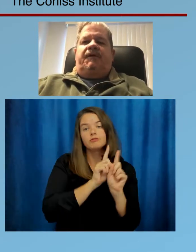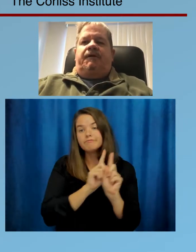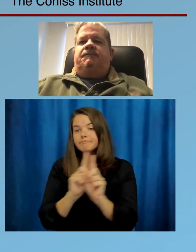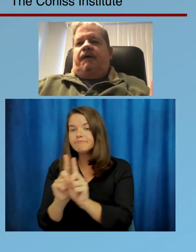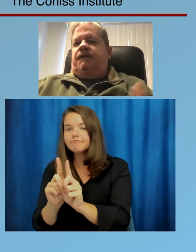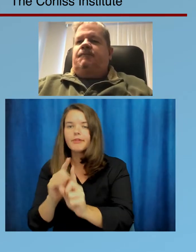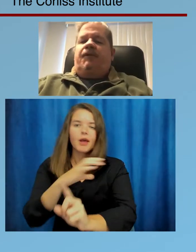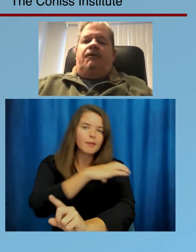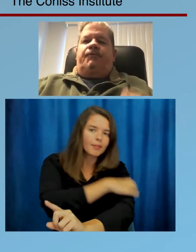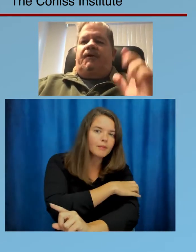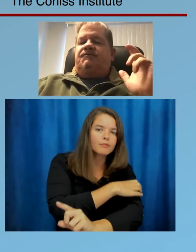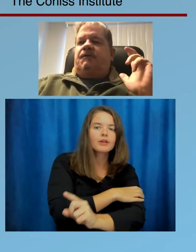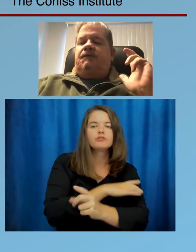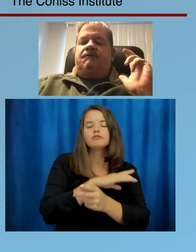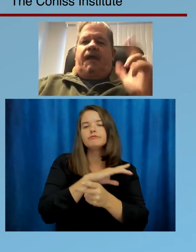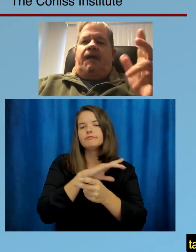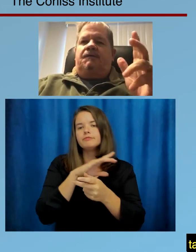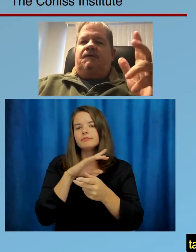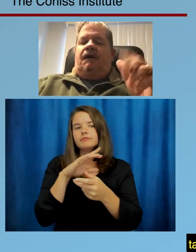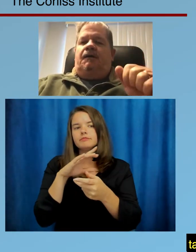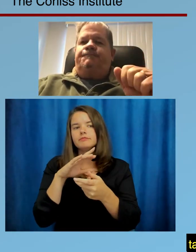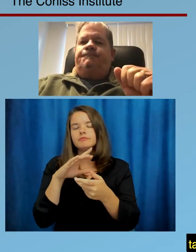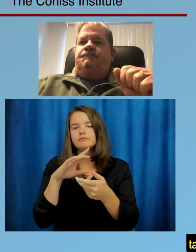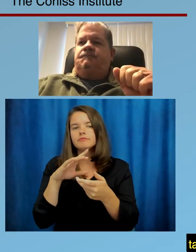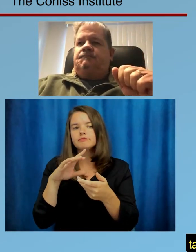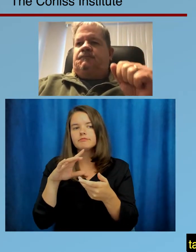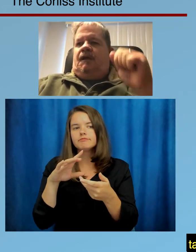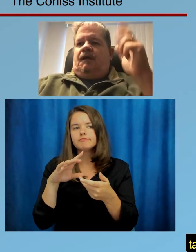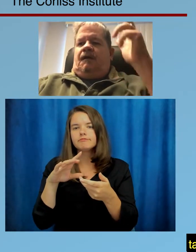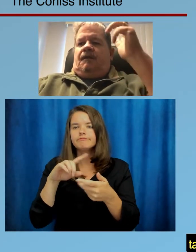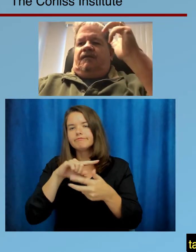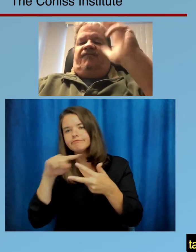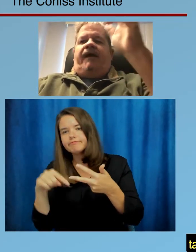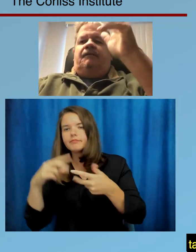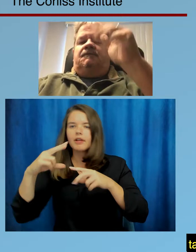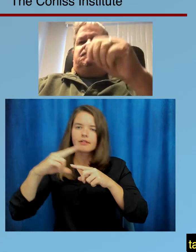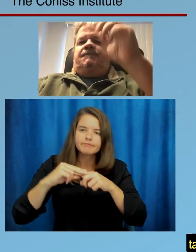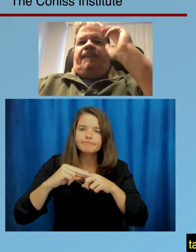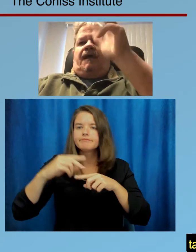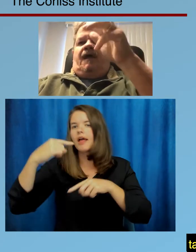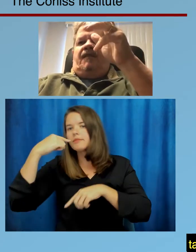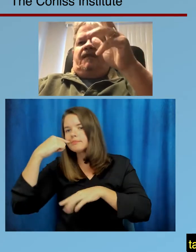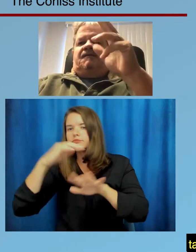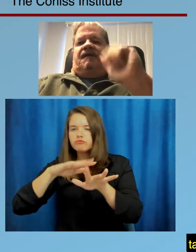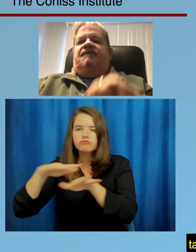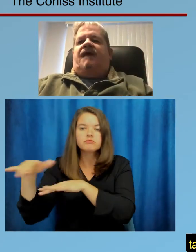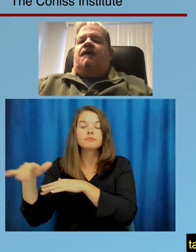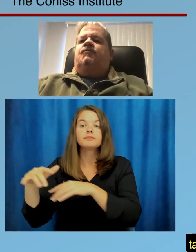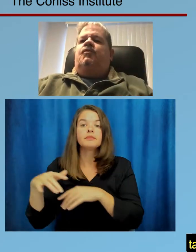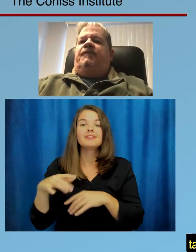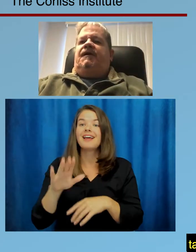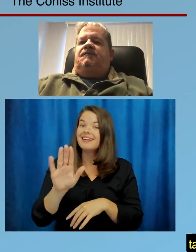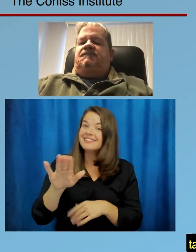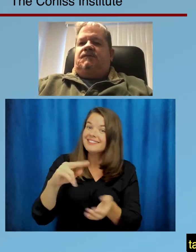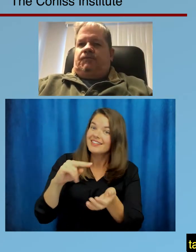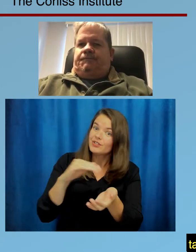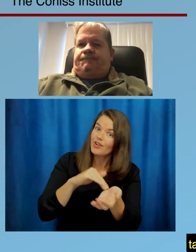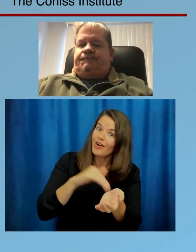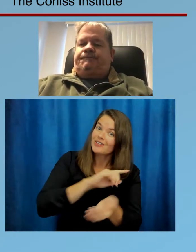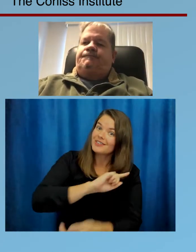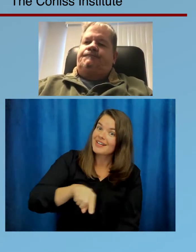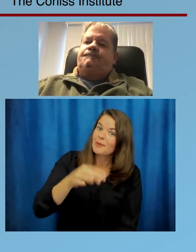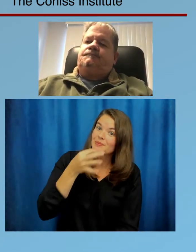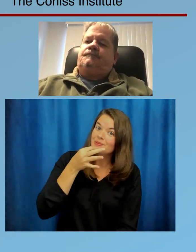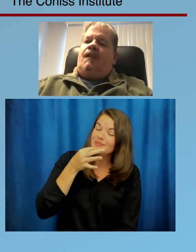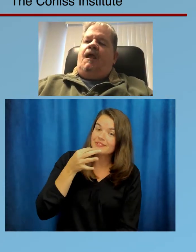brings them in, takes the blood pressure, takes the vitals, and then they say the doctor will be in soon.